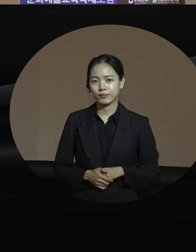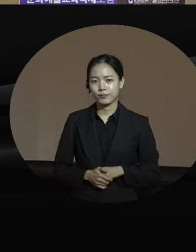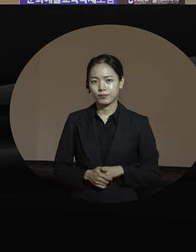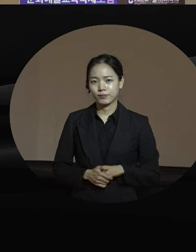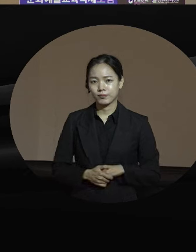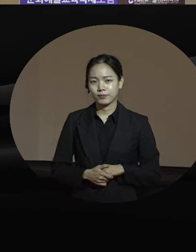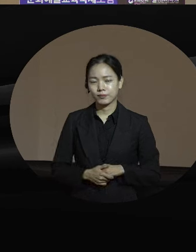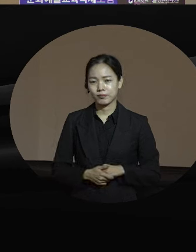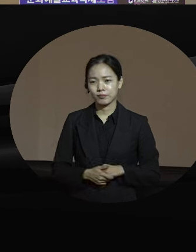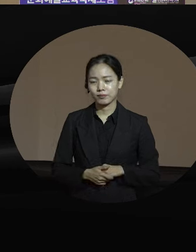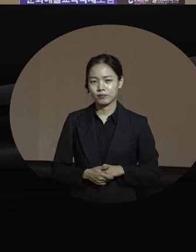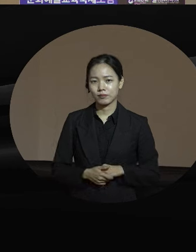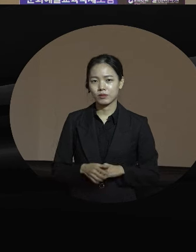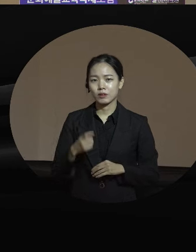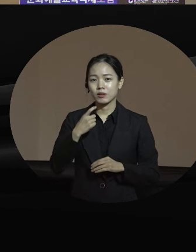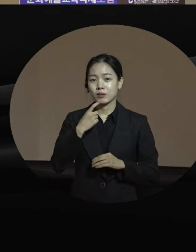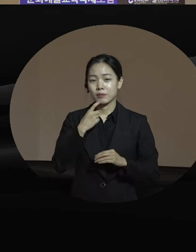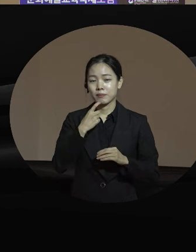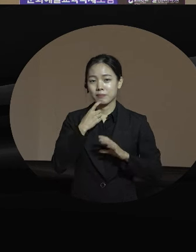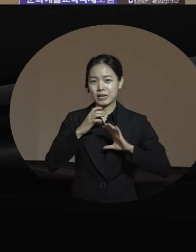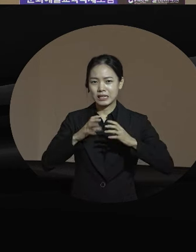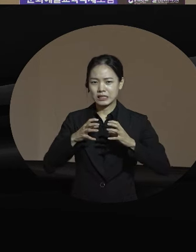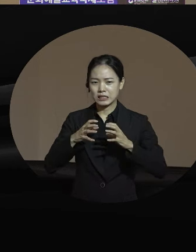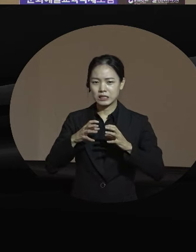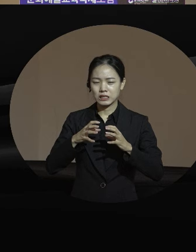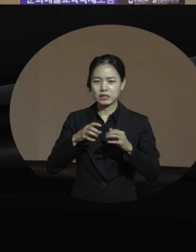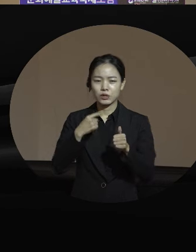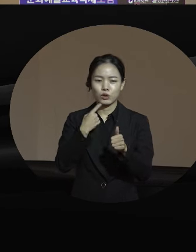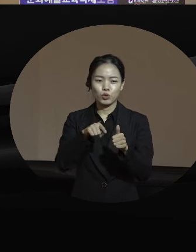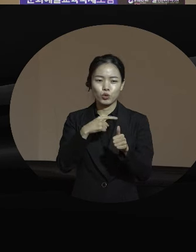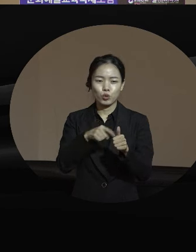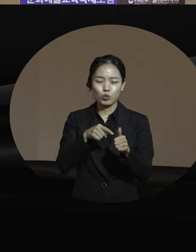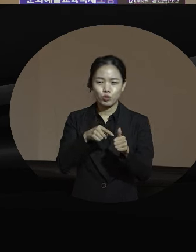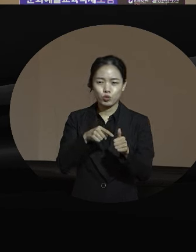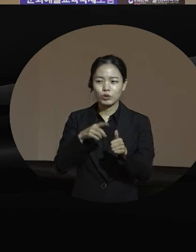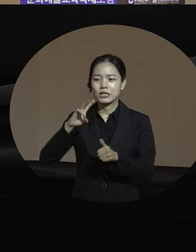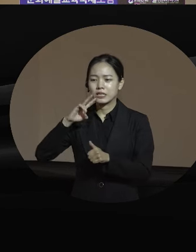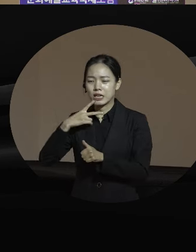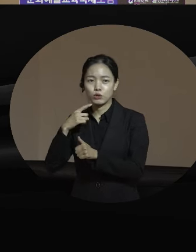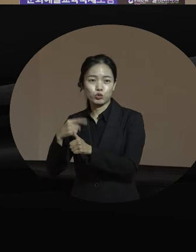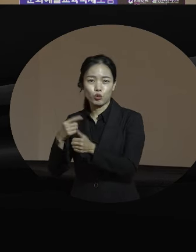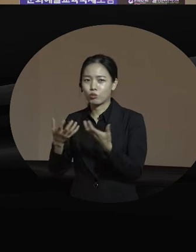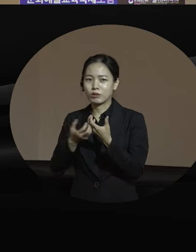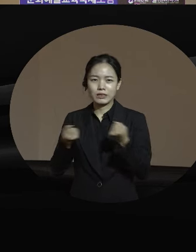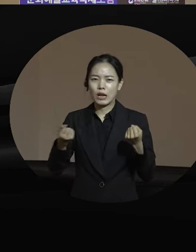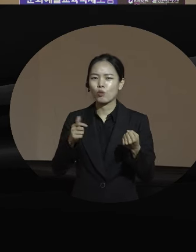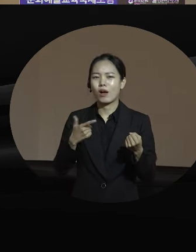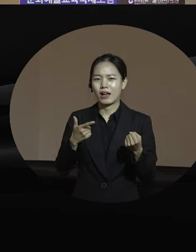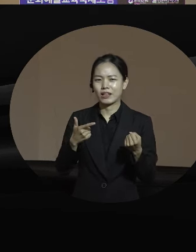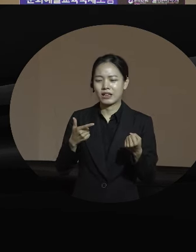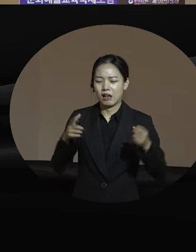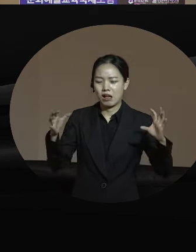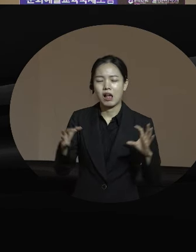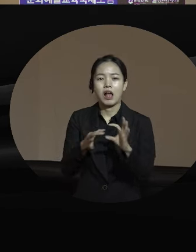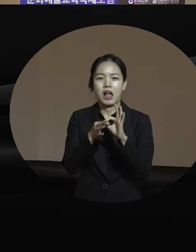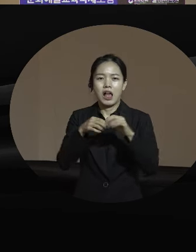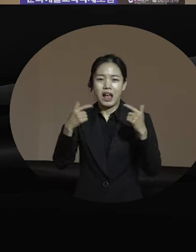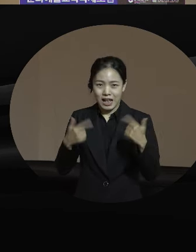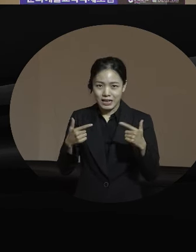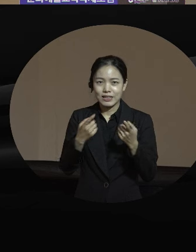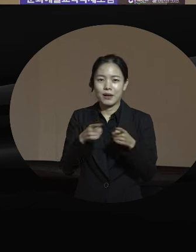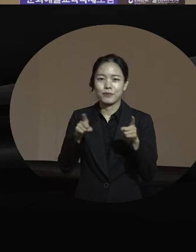it is therefore not separate, but an integral part of our system. Instruction in the field of art and culture